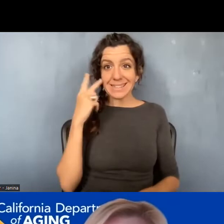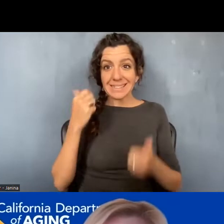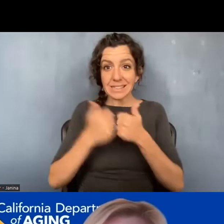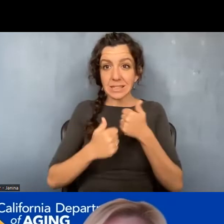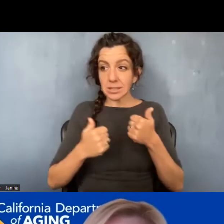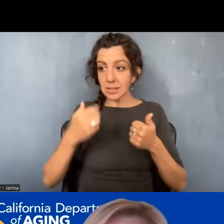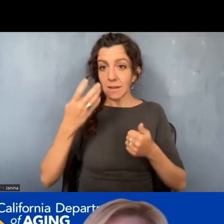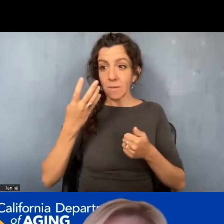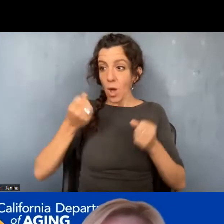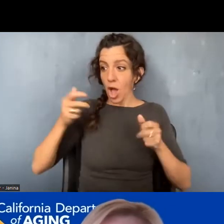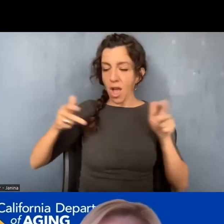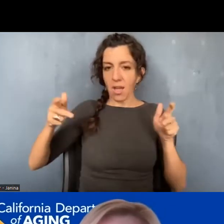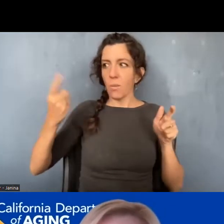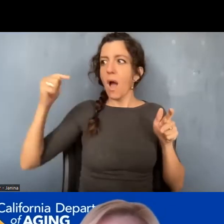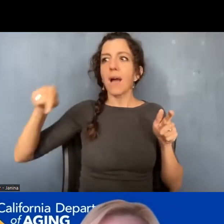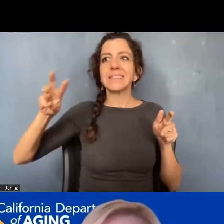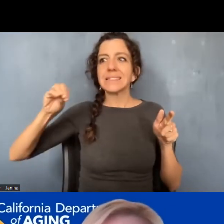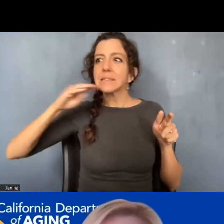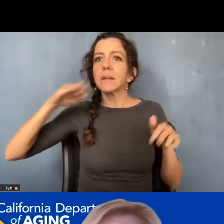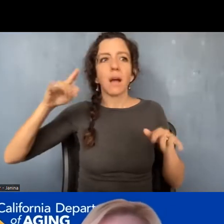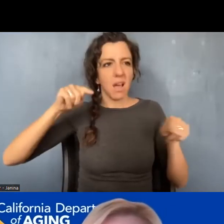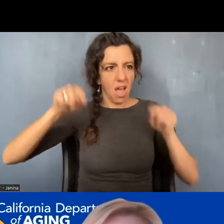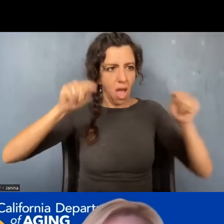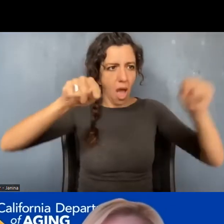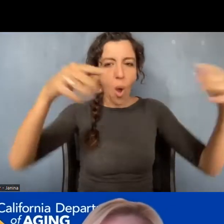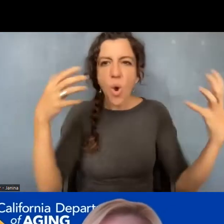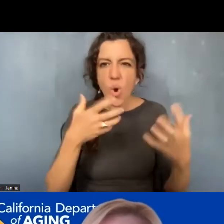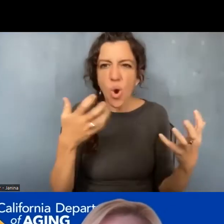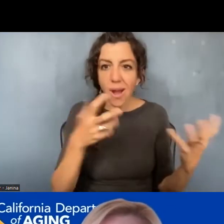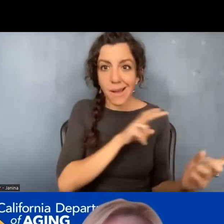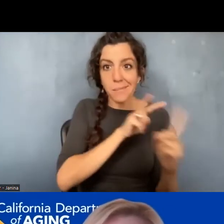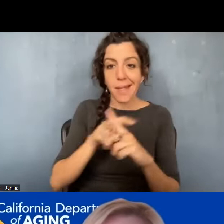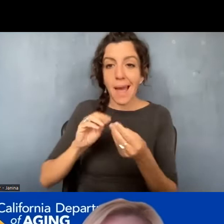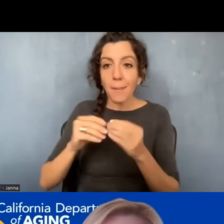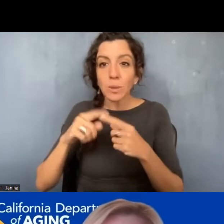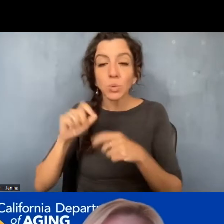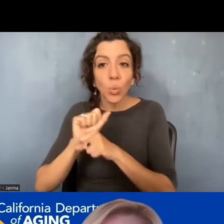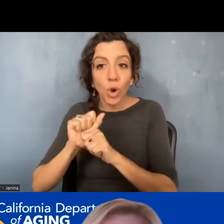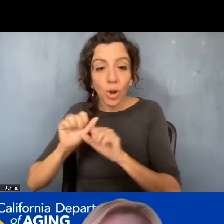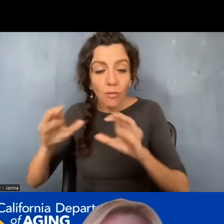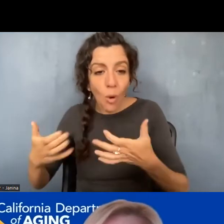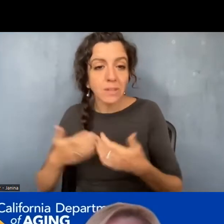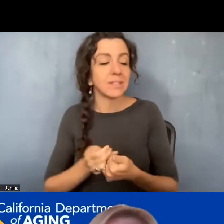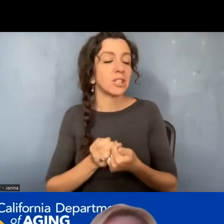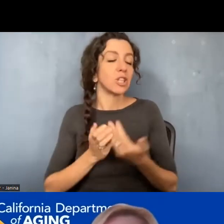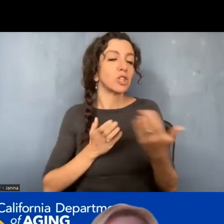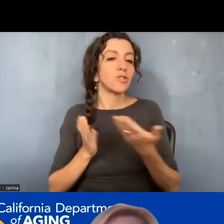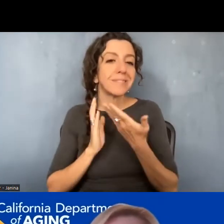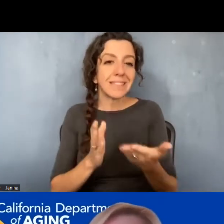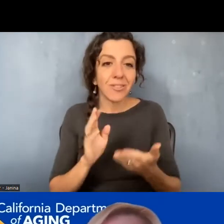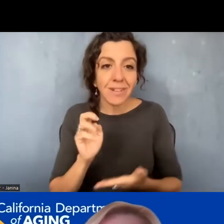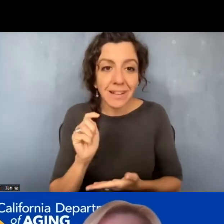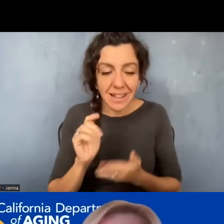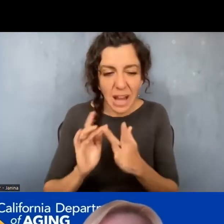somebody who's 60 or older, and apply that to our workforce, to our service delivery network, and our